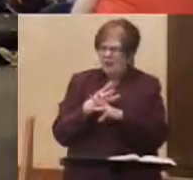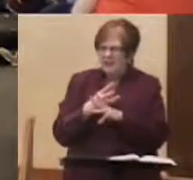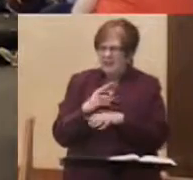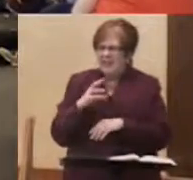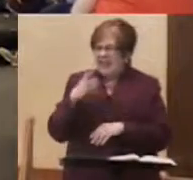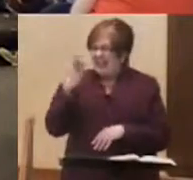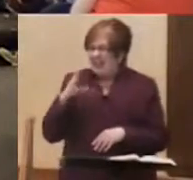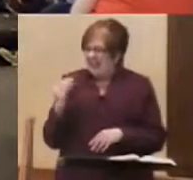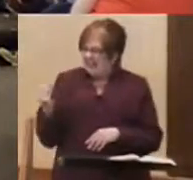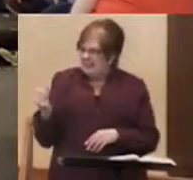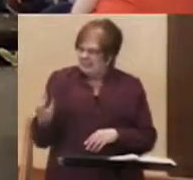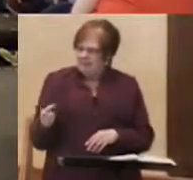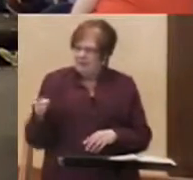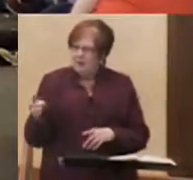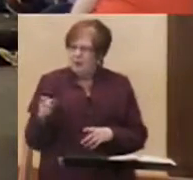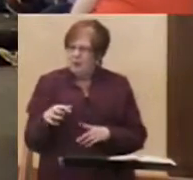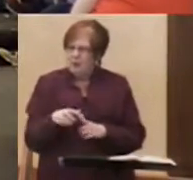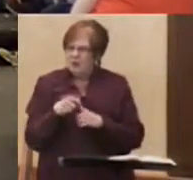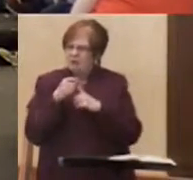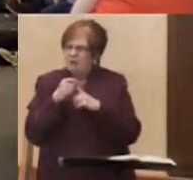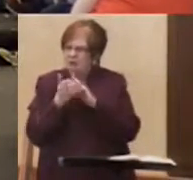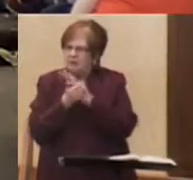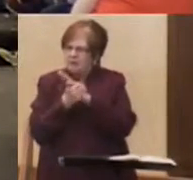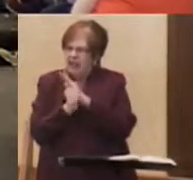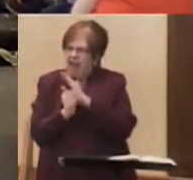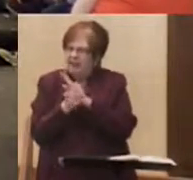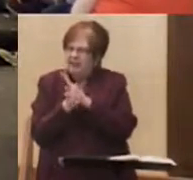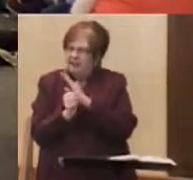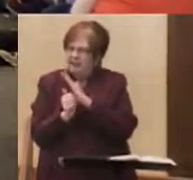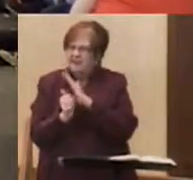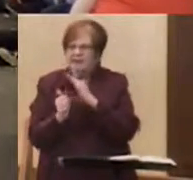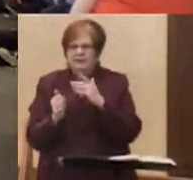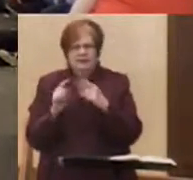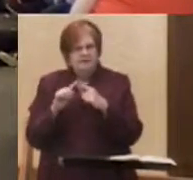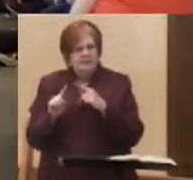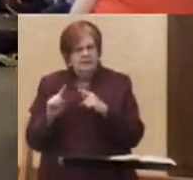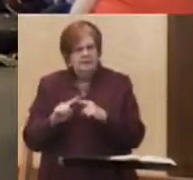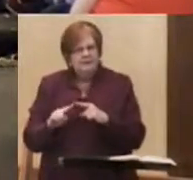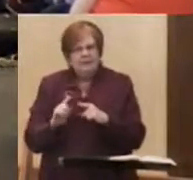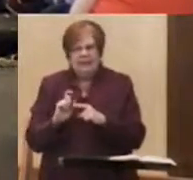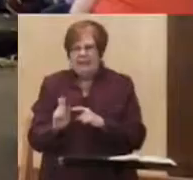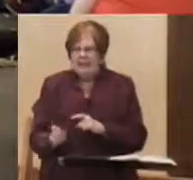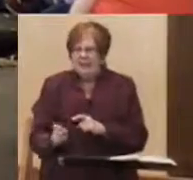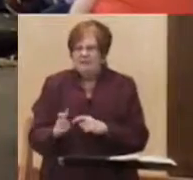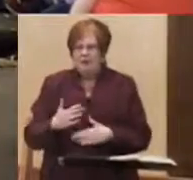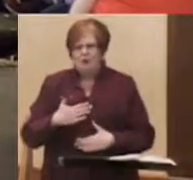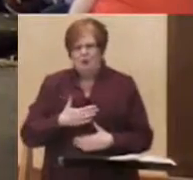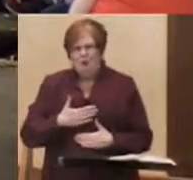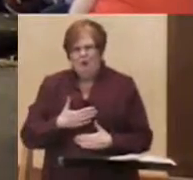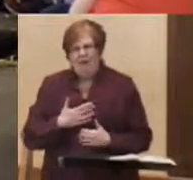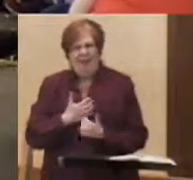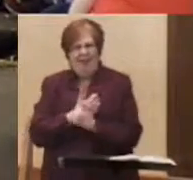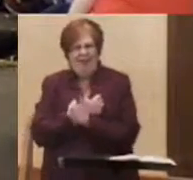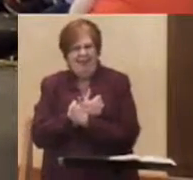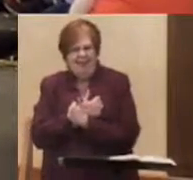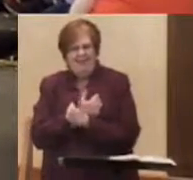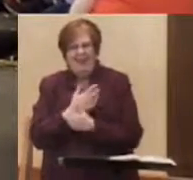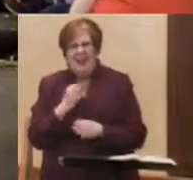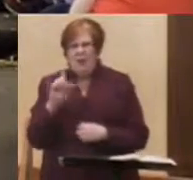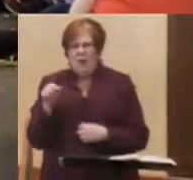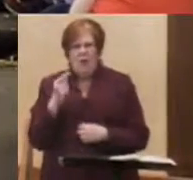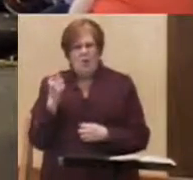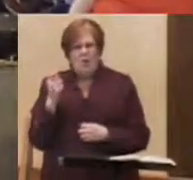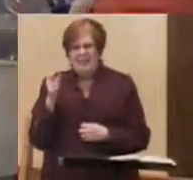God has given you a certain number of talents, skills, gifts, joy, love, and